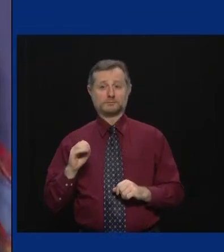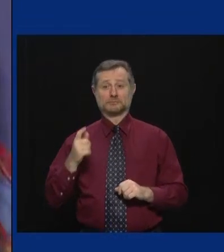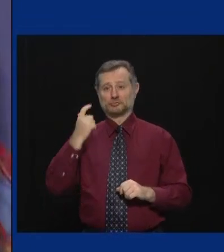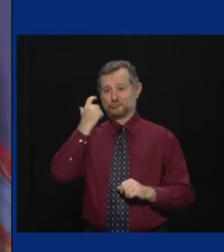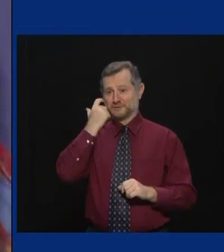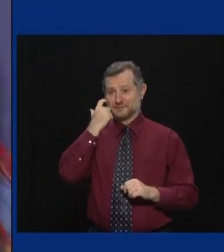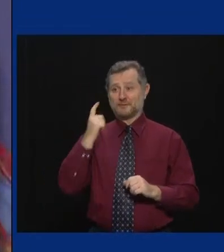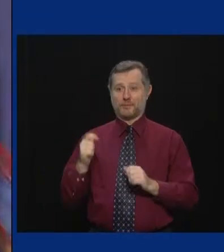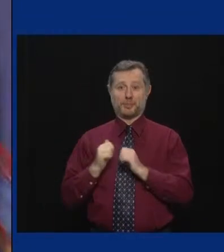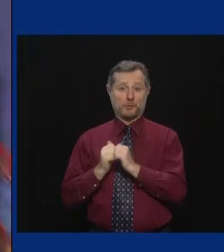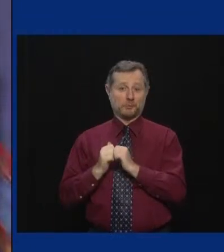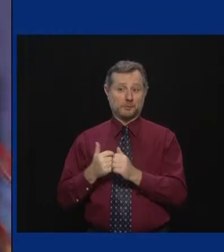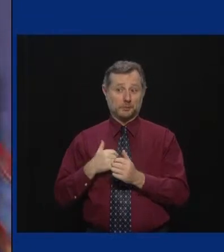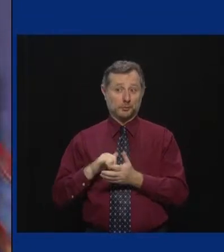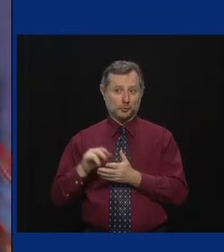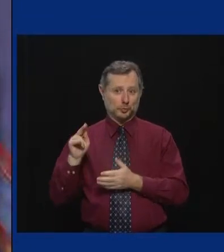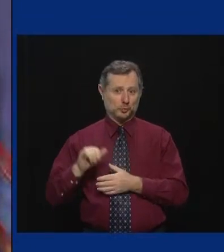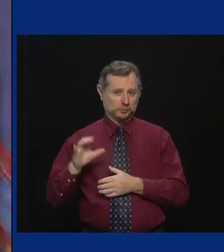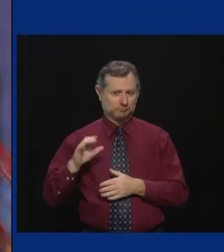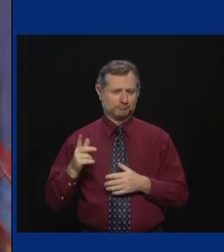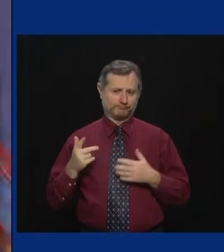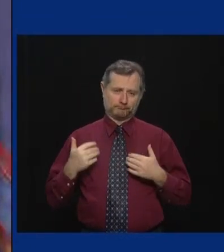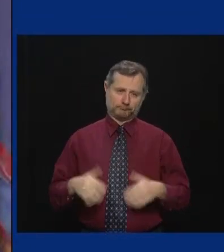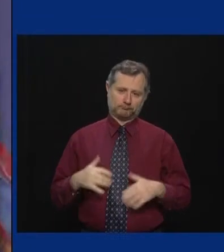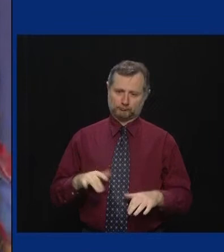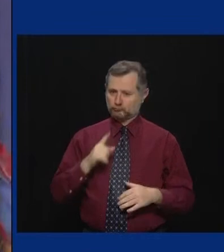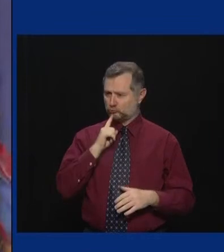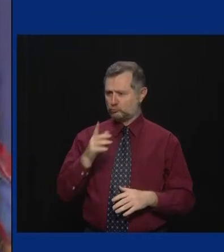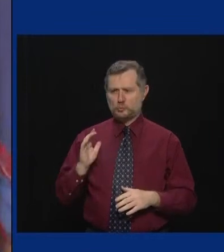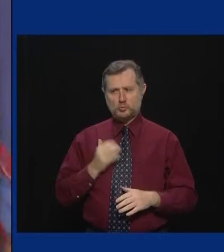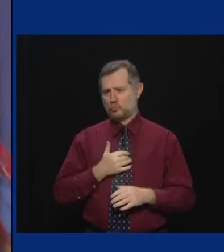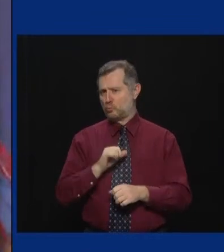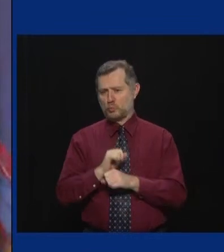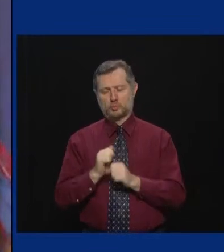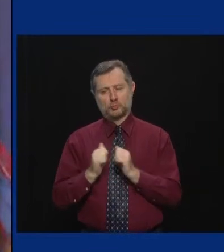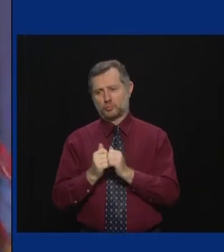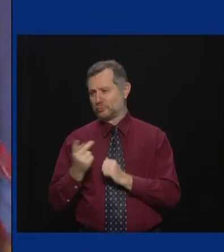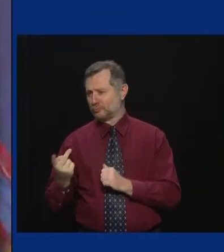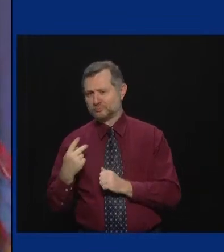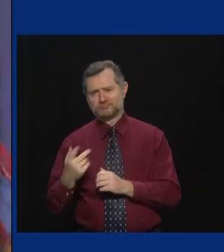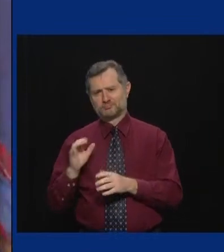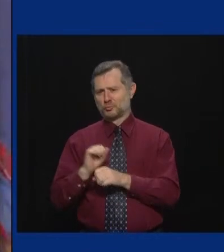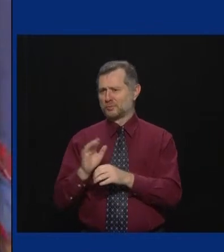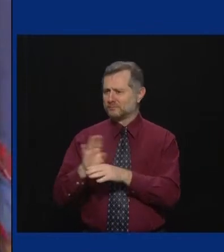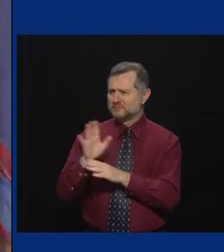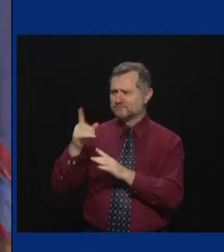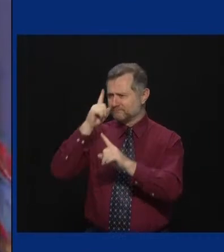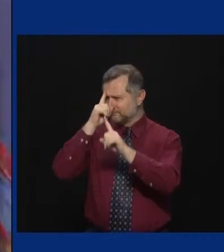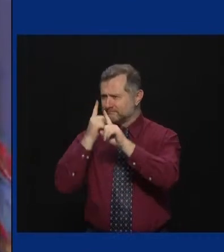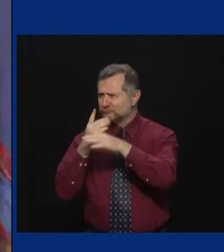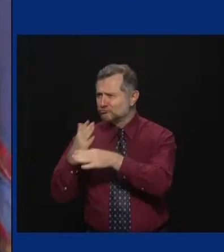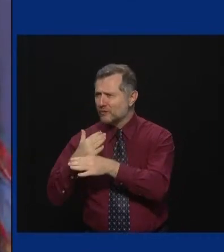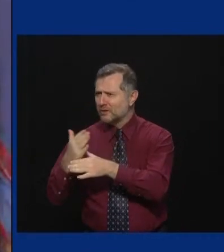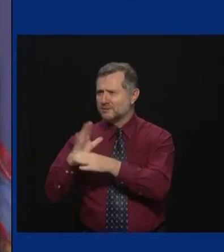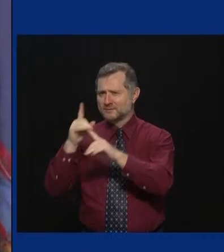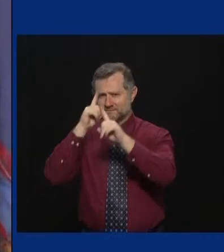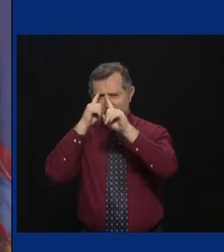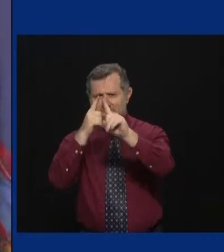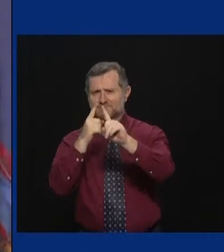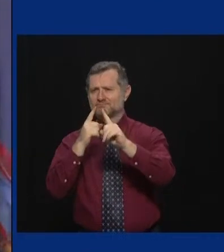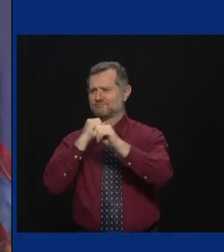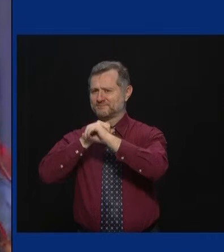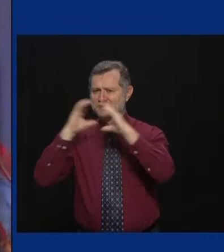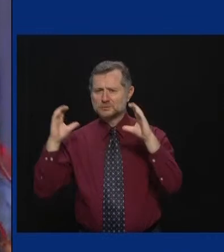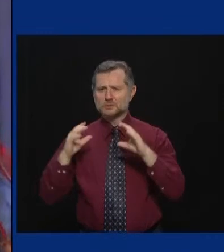It's been such a joy to work with you and to share your vision of the great potential we have of harnessing this power,